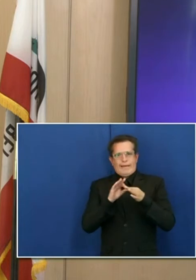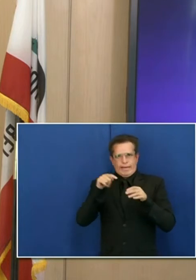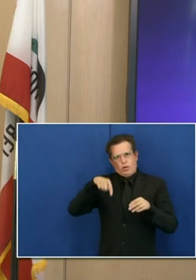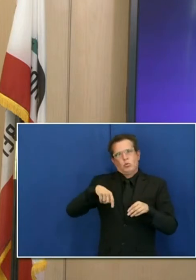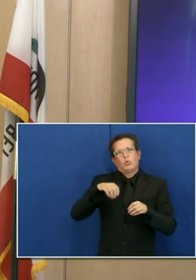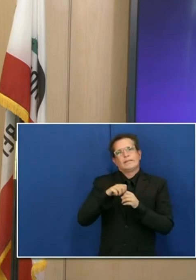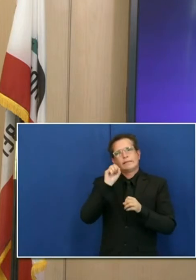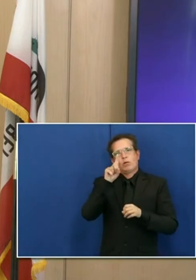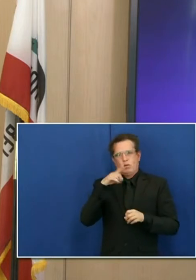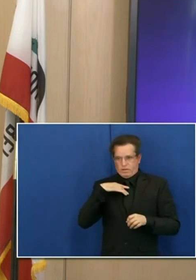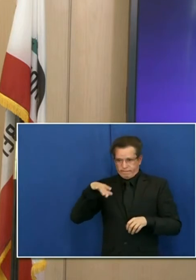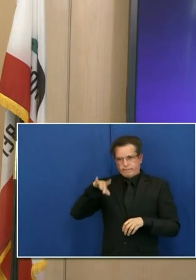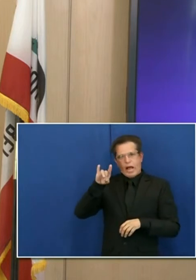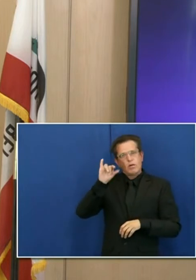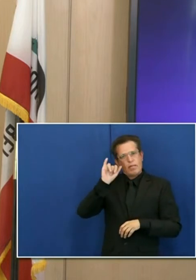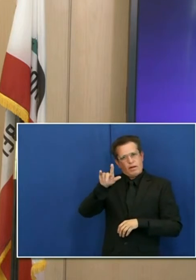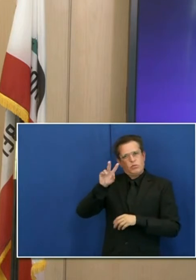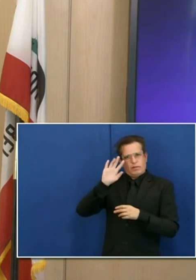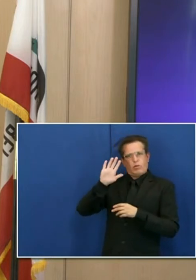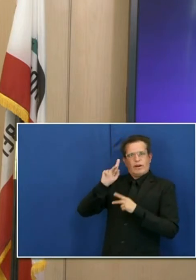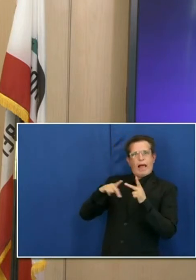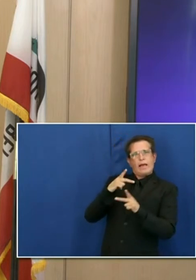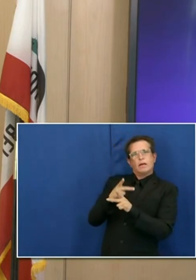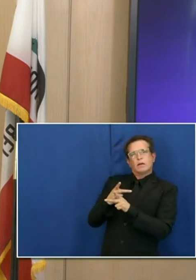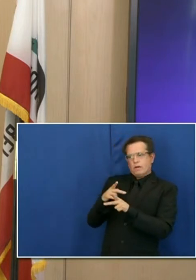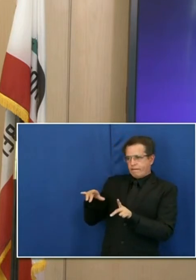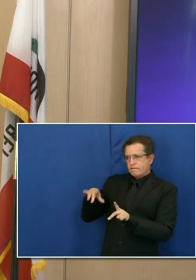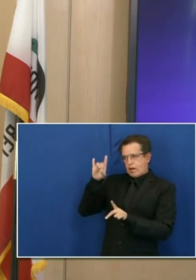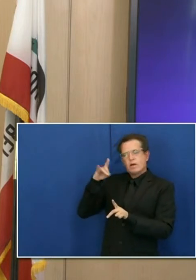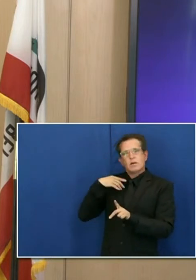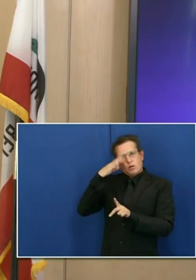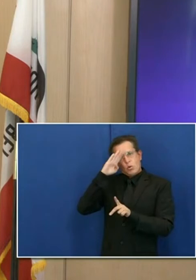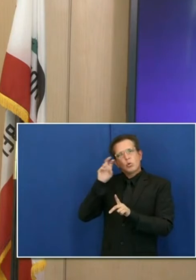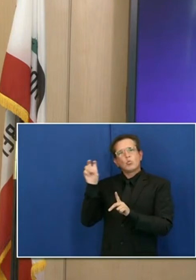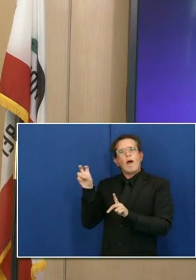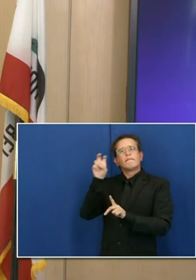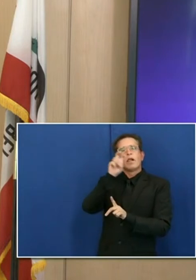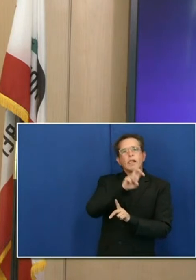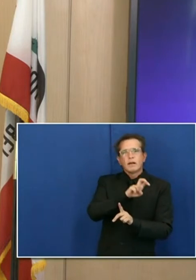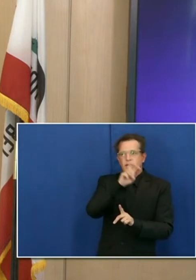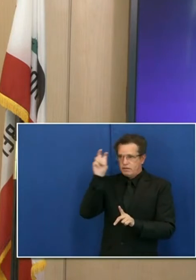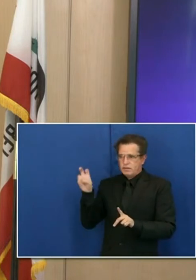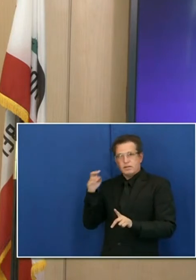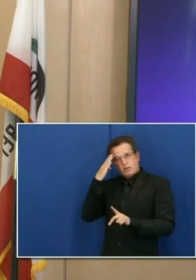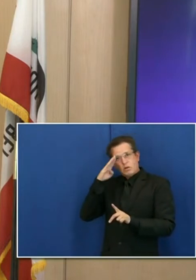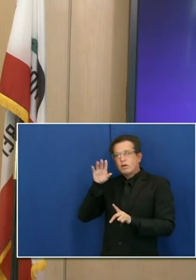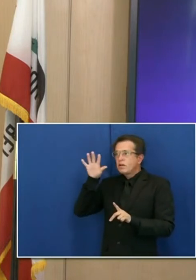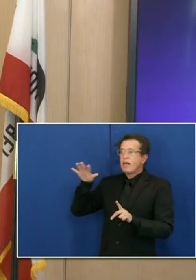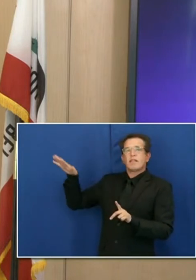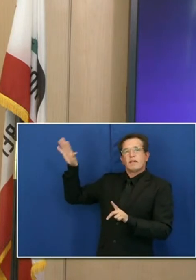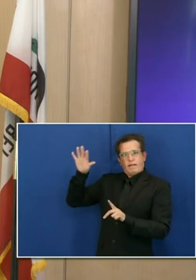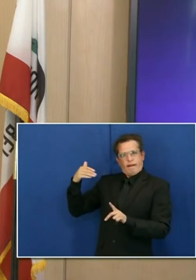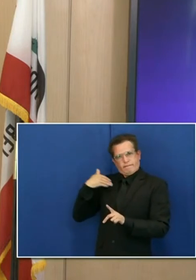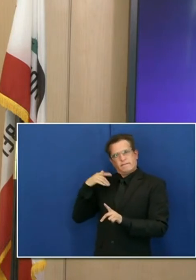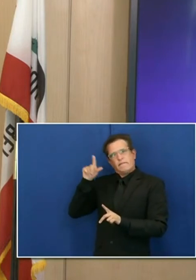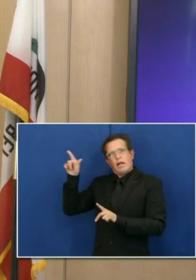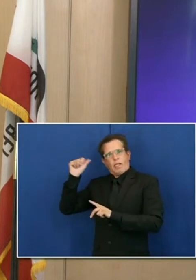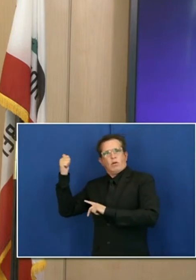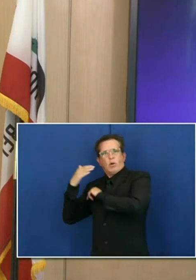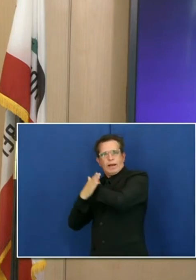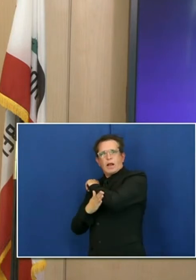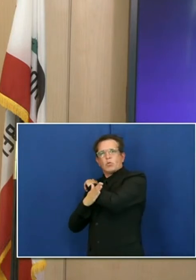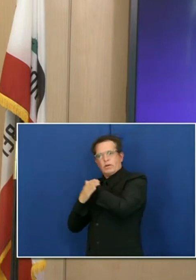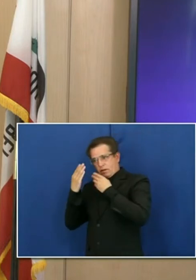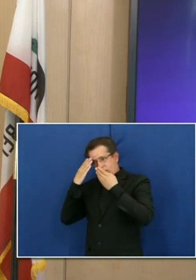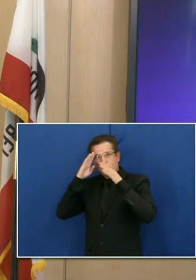Now, we have detected this lineage, but we knew because of travel patterns and because of how prevalent it is in other parts of the world, we knew